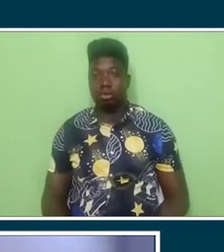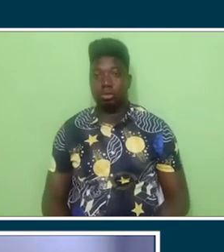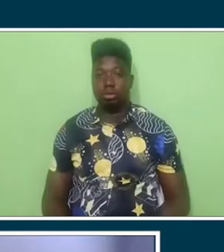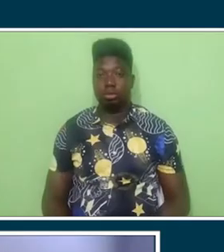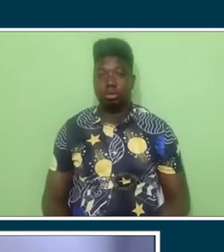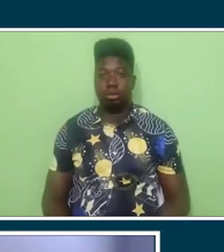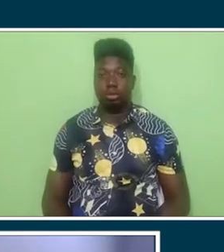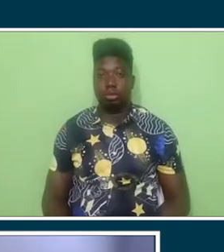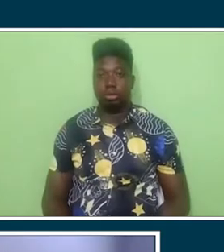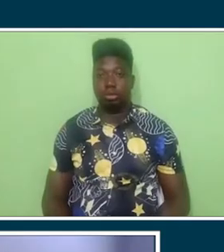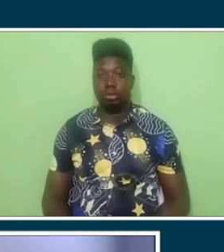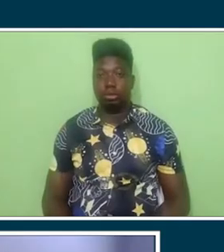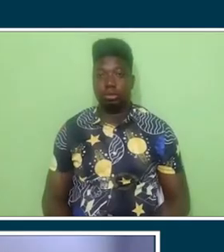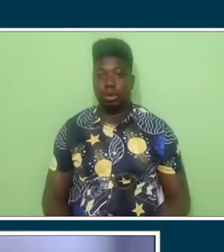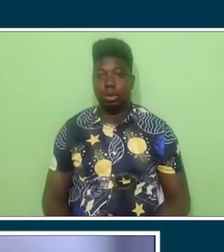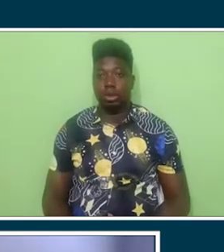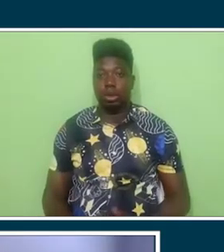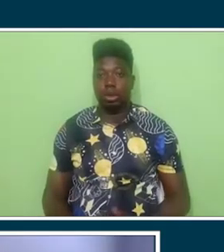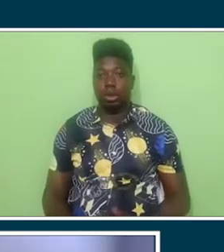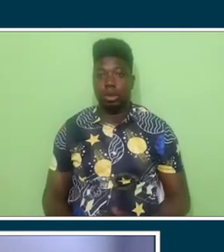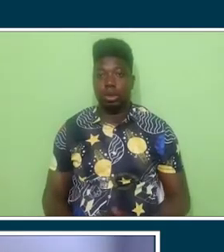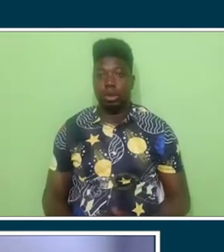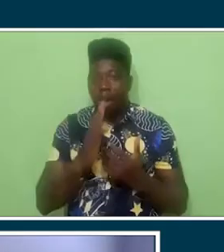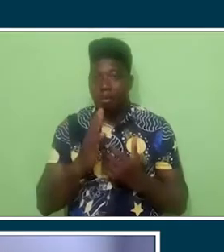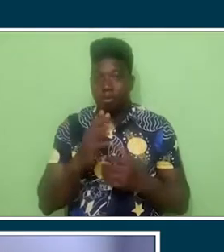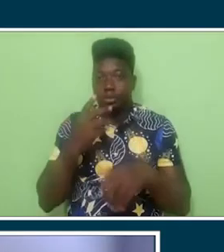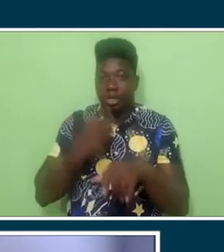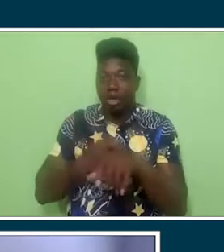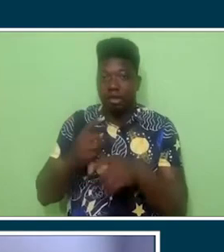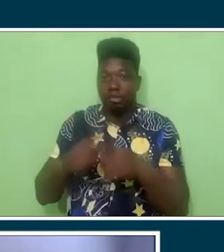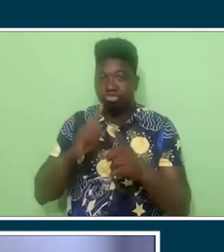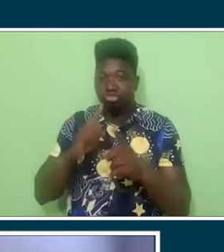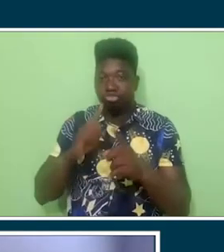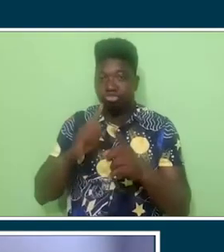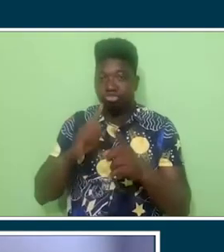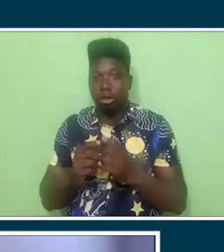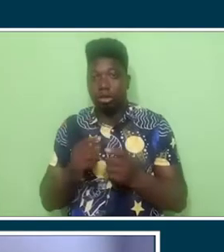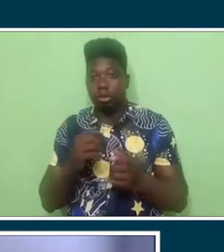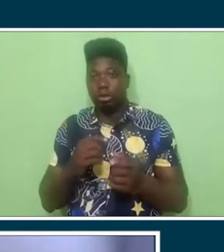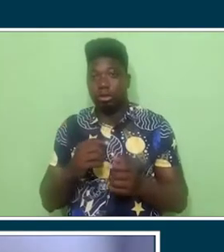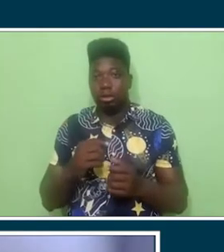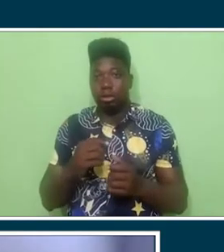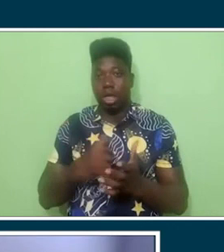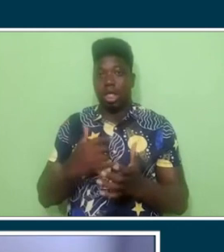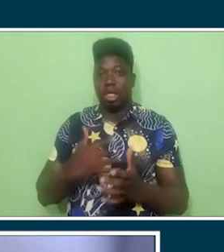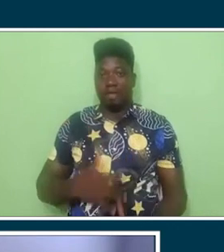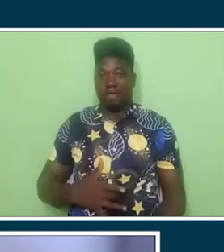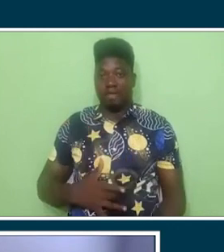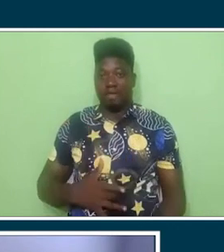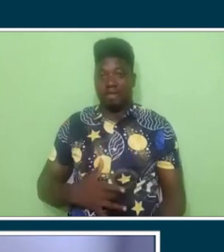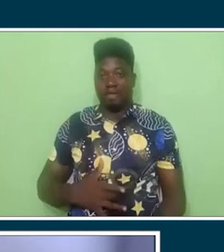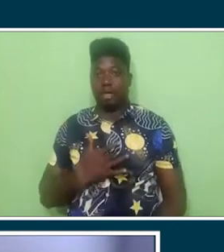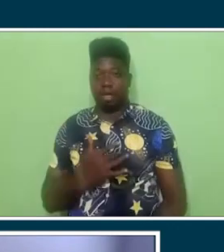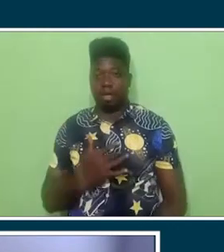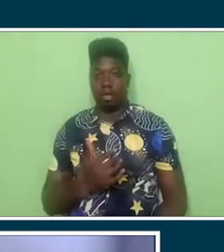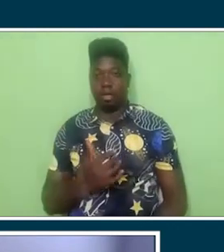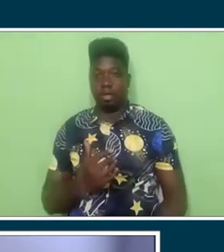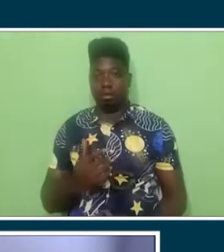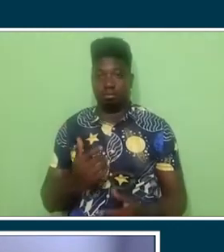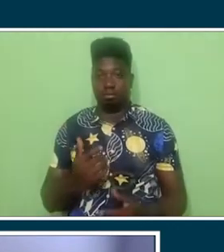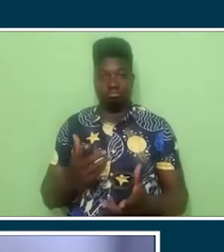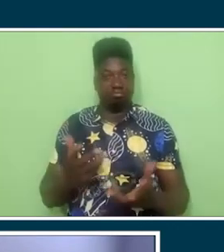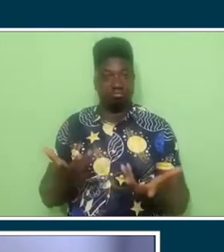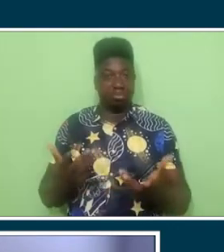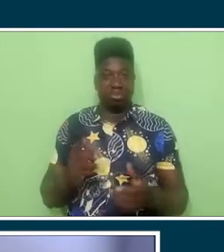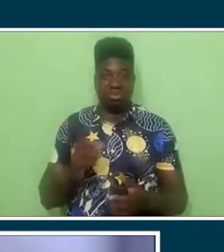difficult to talk about interconnectedness in ways where it feels messy, where it feels like we don't